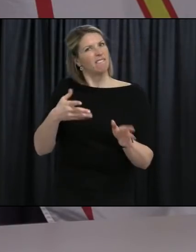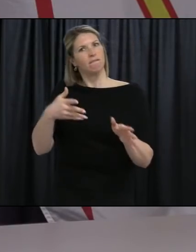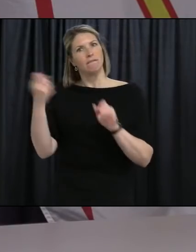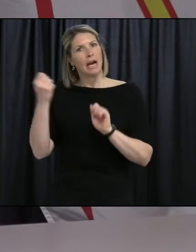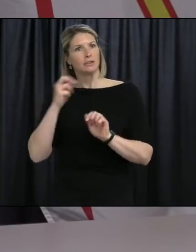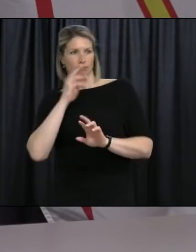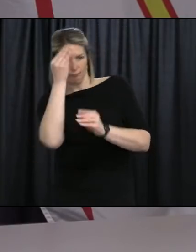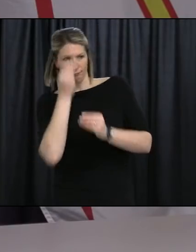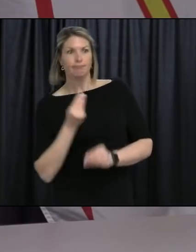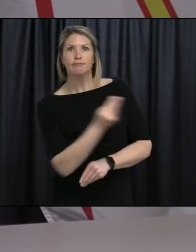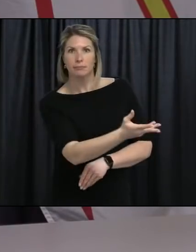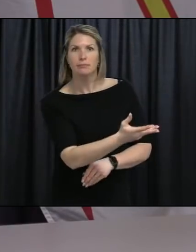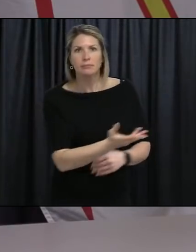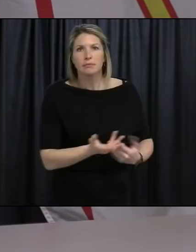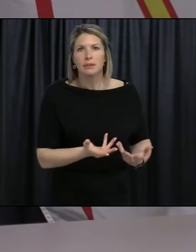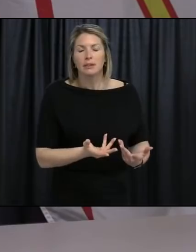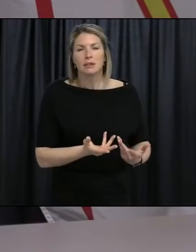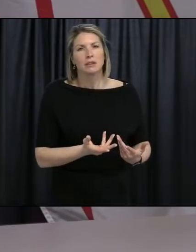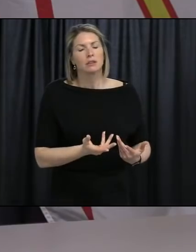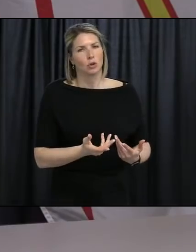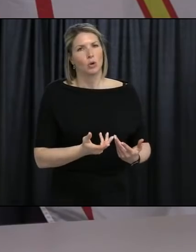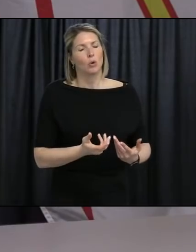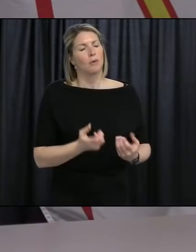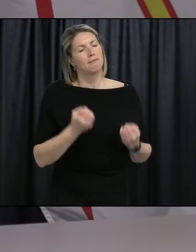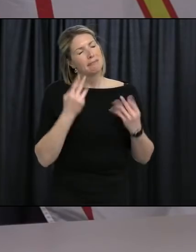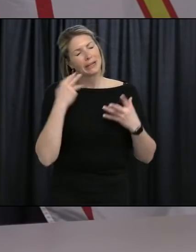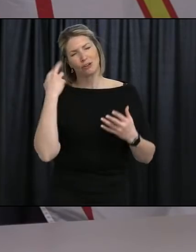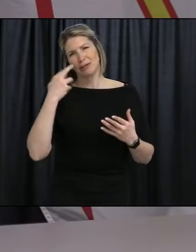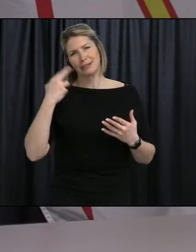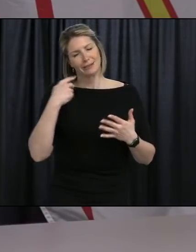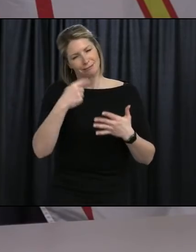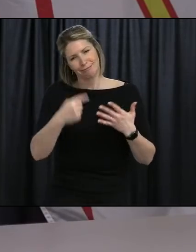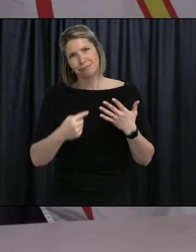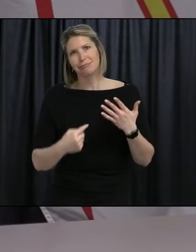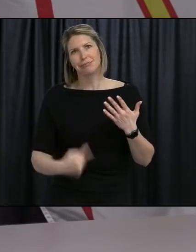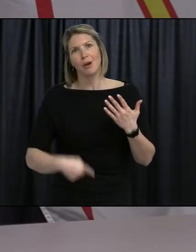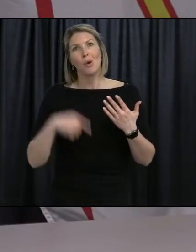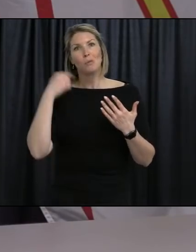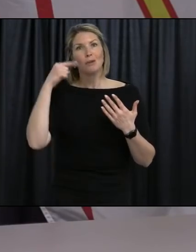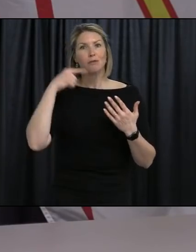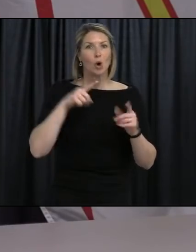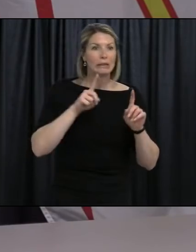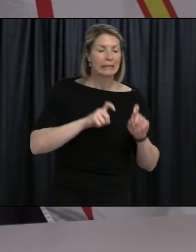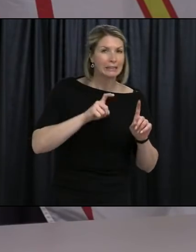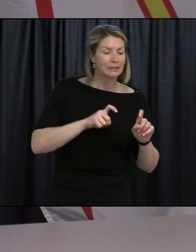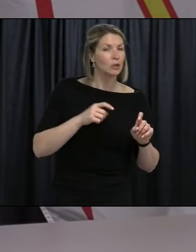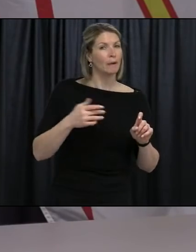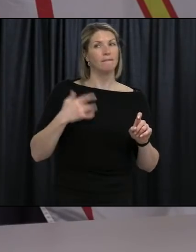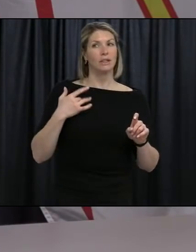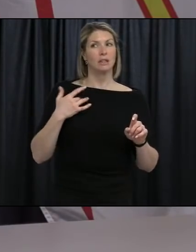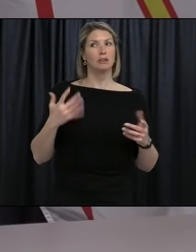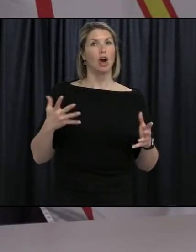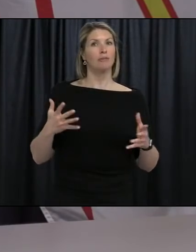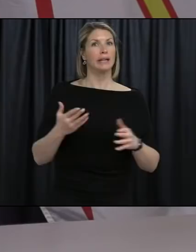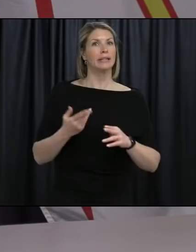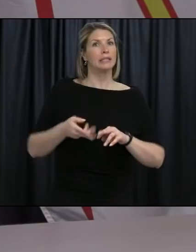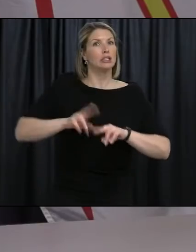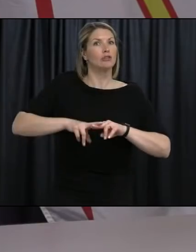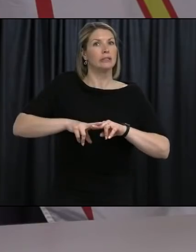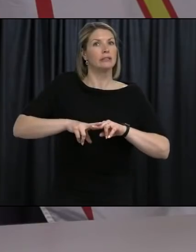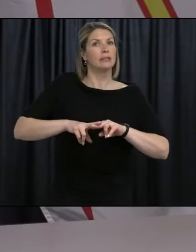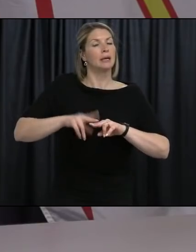false positive test results. So all of that we have taken